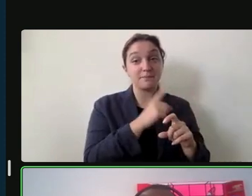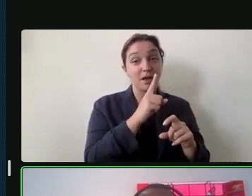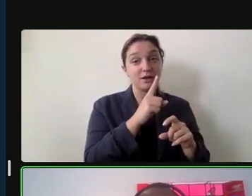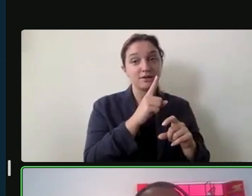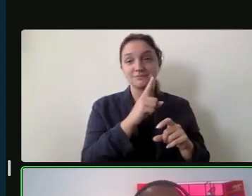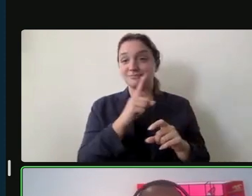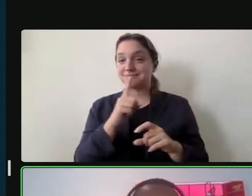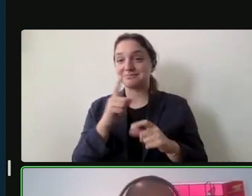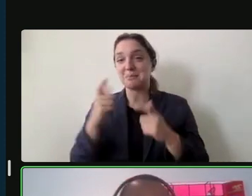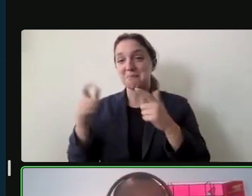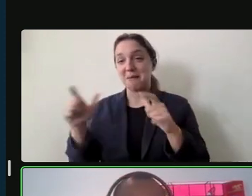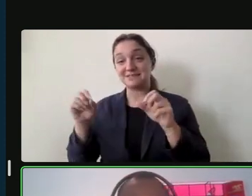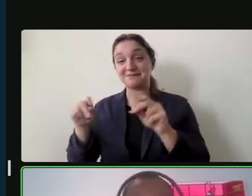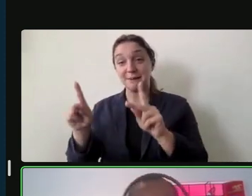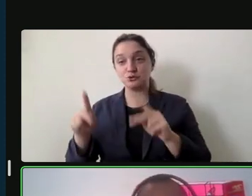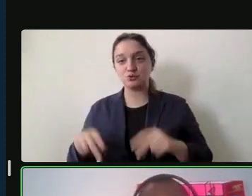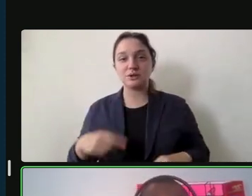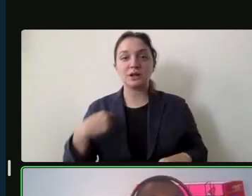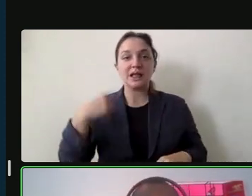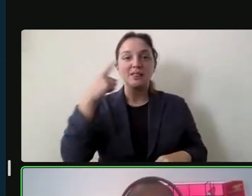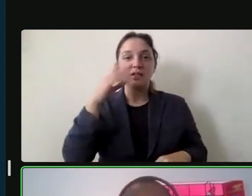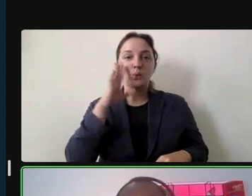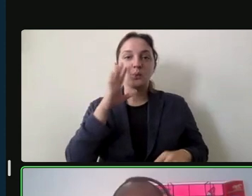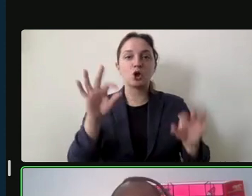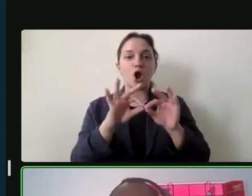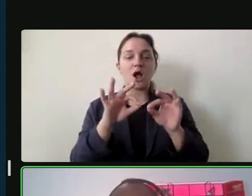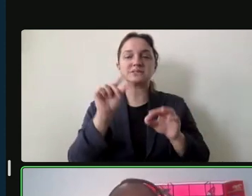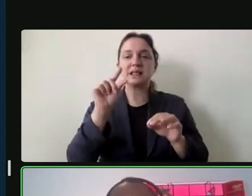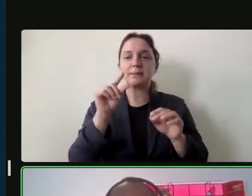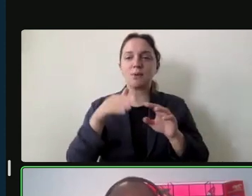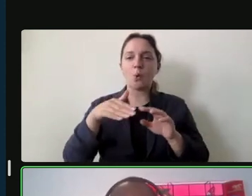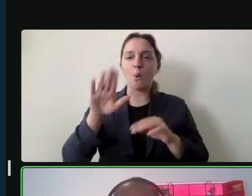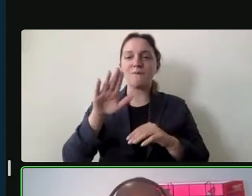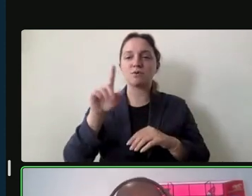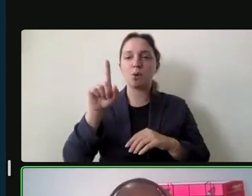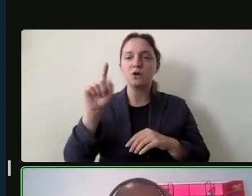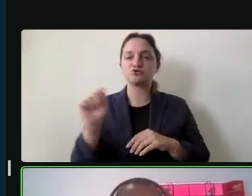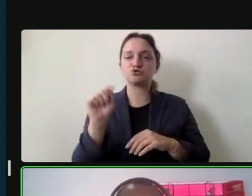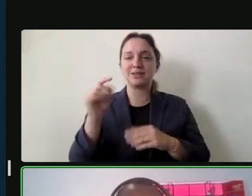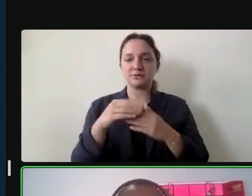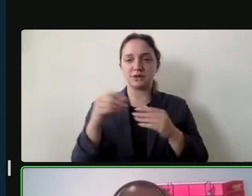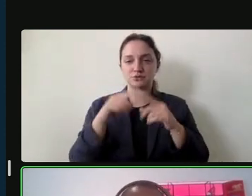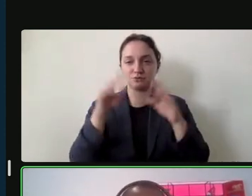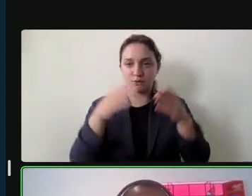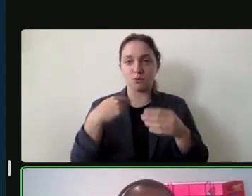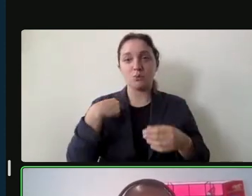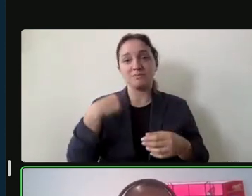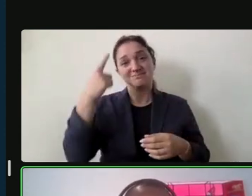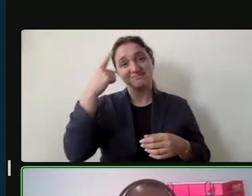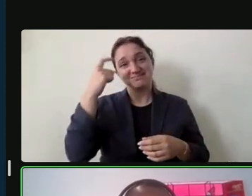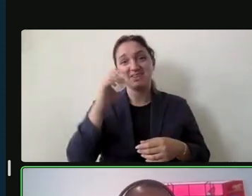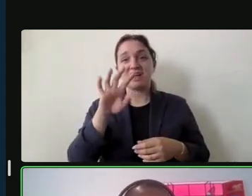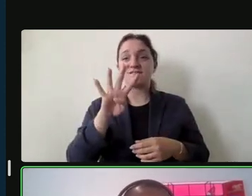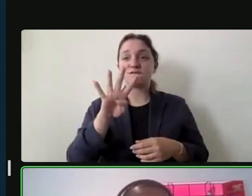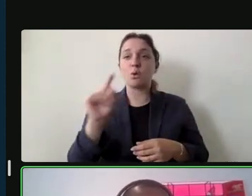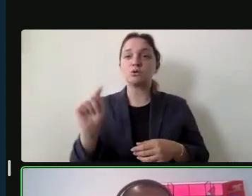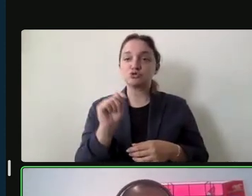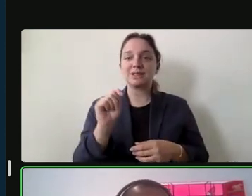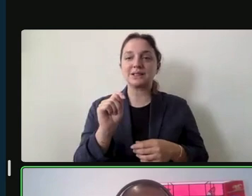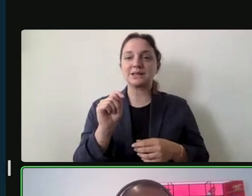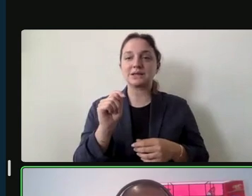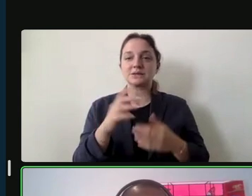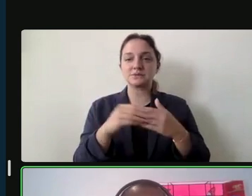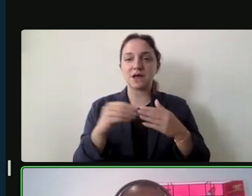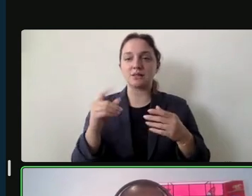We think it's going to cost a little over $1 trillion to focus on these buildings. We think it'll cost like $4 trillion